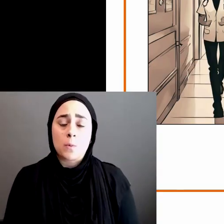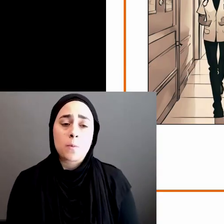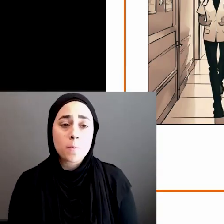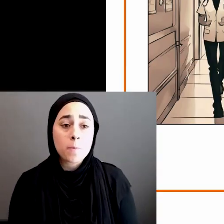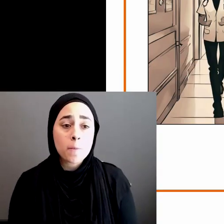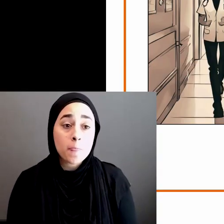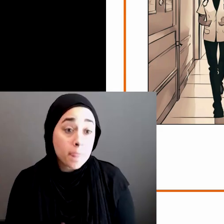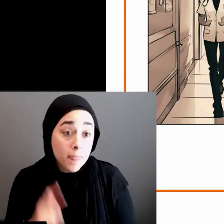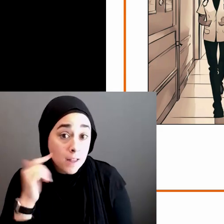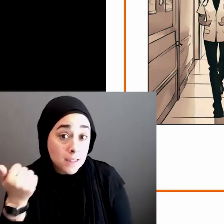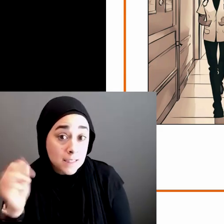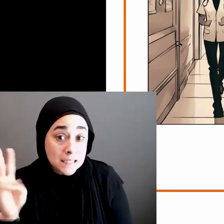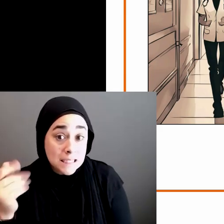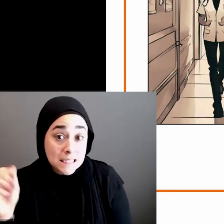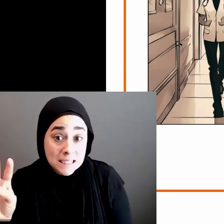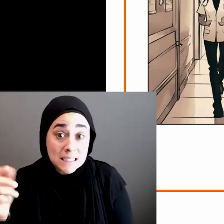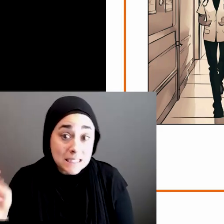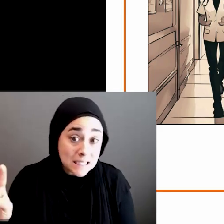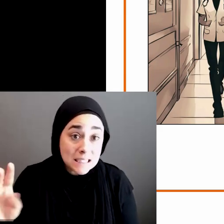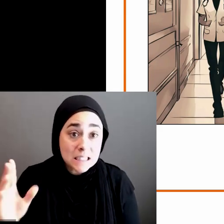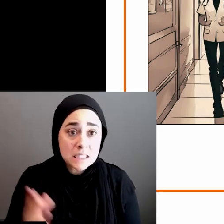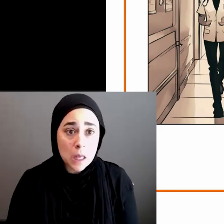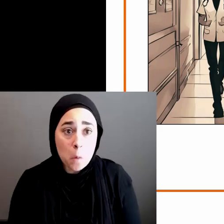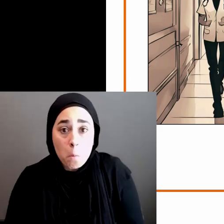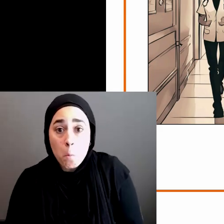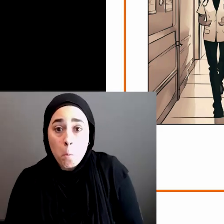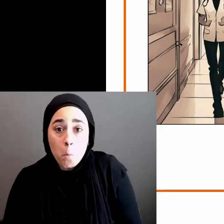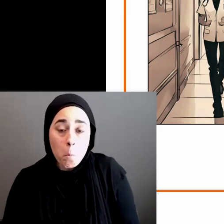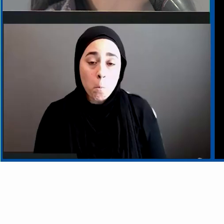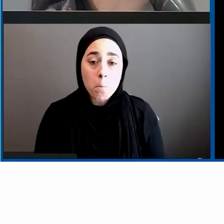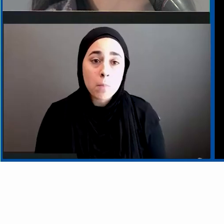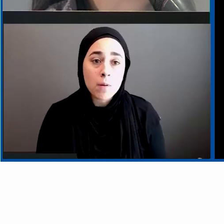I'm hearing 16, some shrugs.